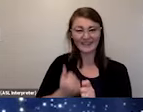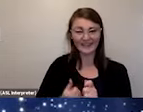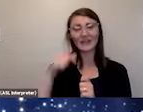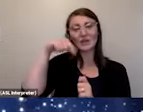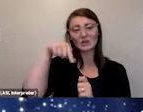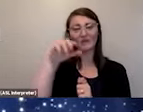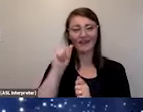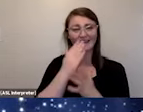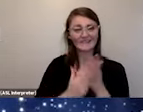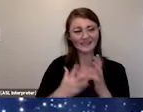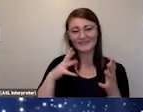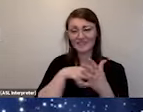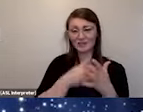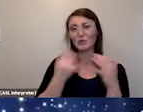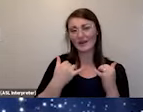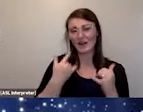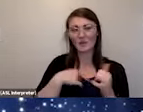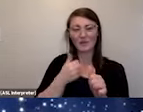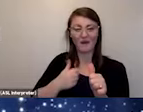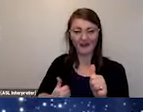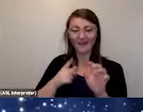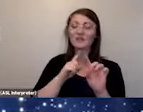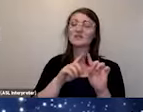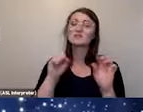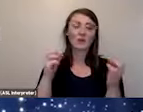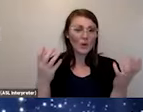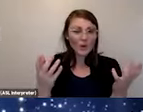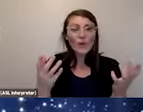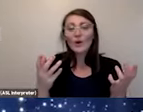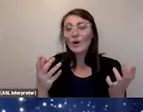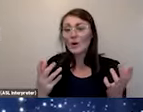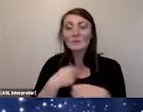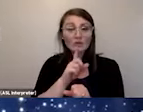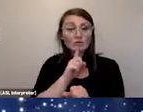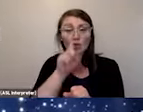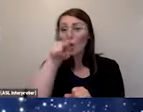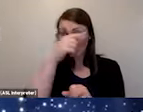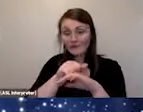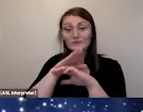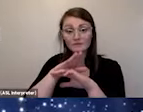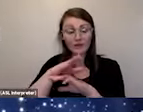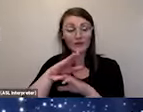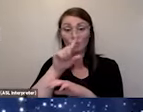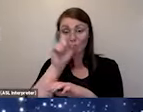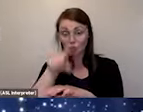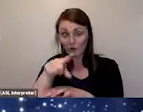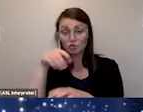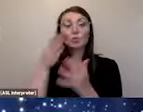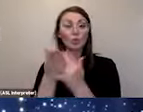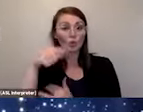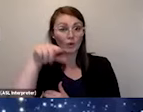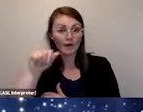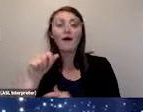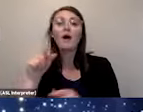we are running behind. So with that, I'd like to encourage you guys to make sure you're just submitting your questions in the Q&A. And speakers, if